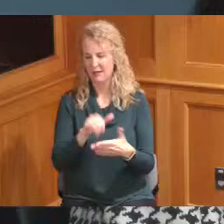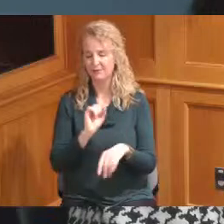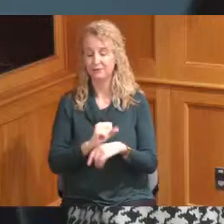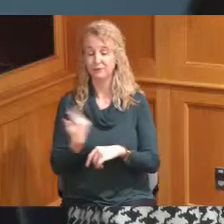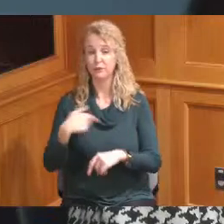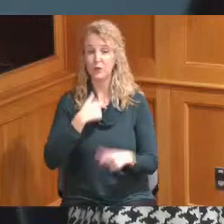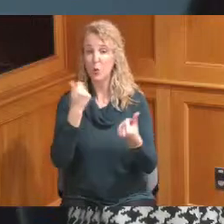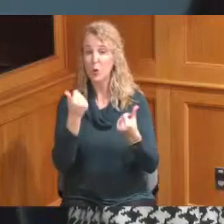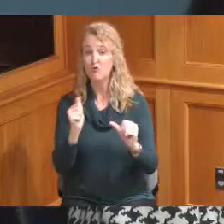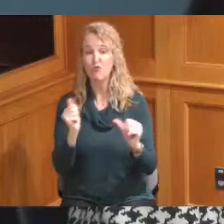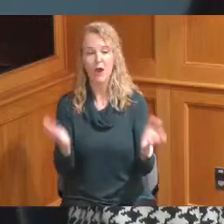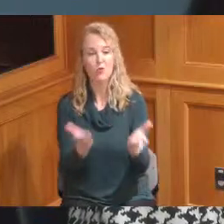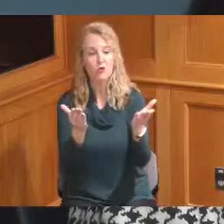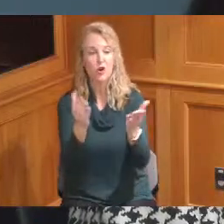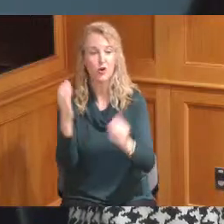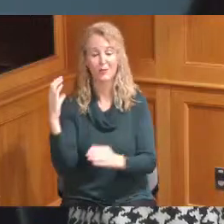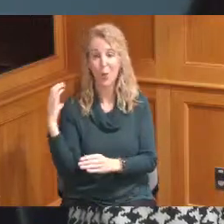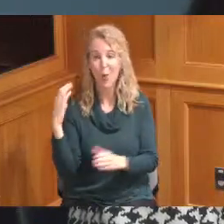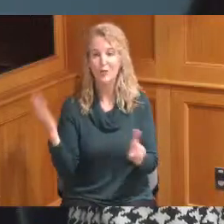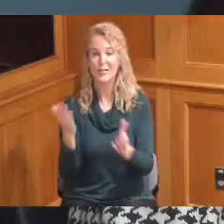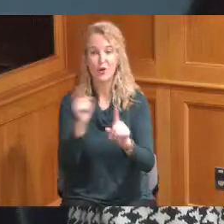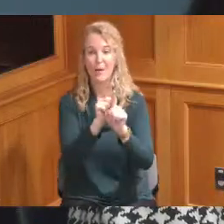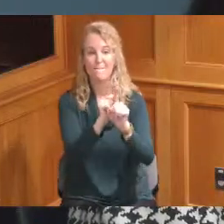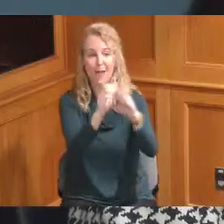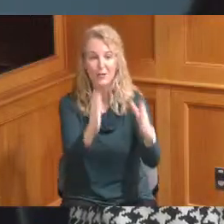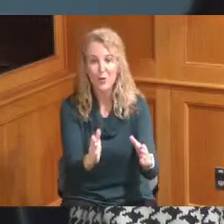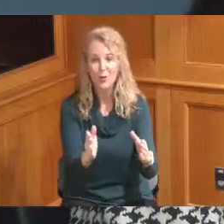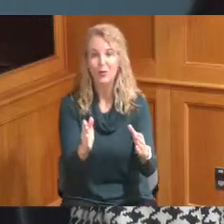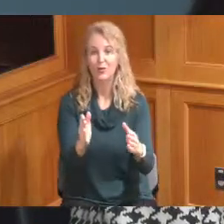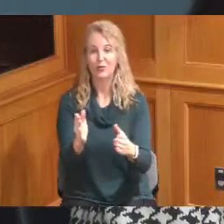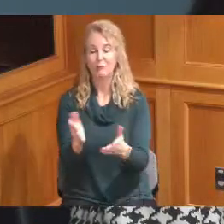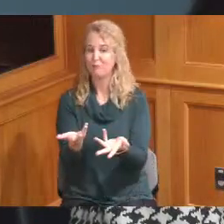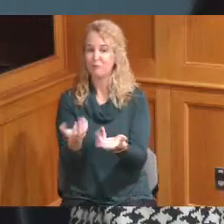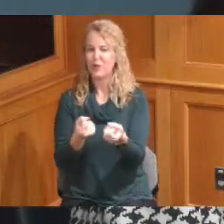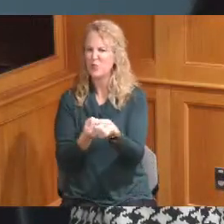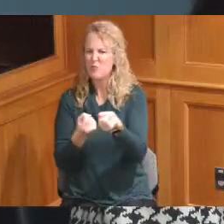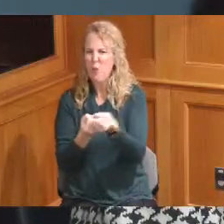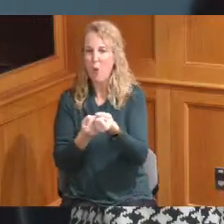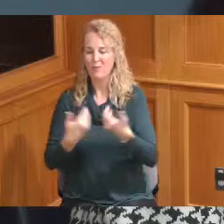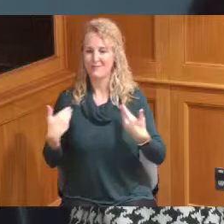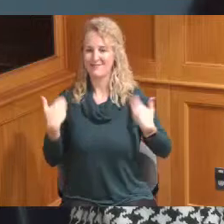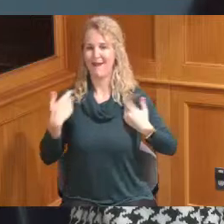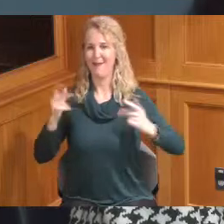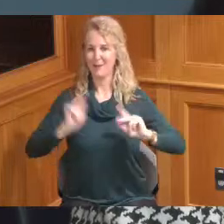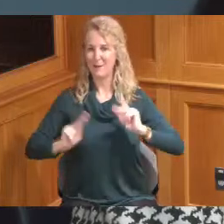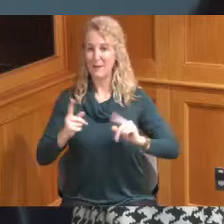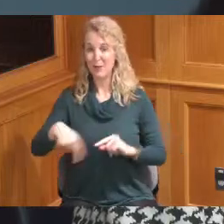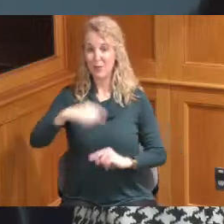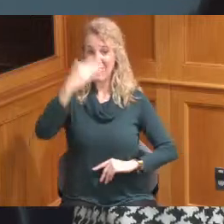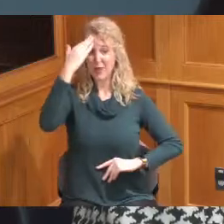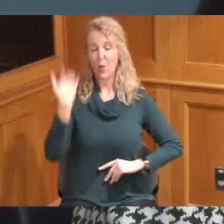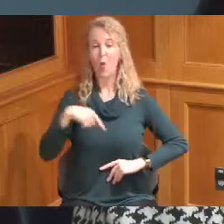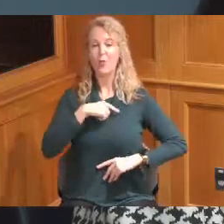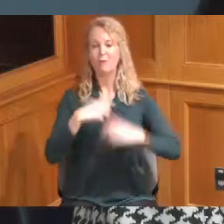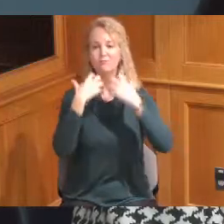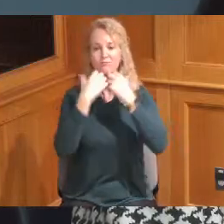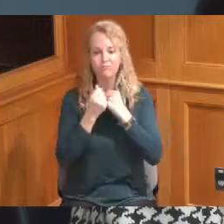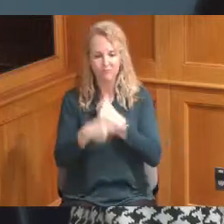promote the coaches and the mentors so they don't give up, and also promote the young people so they know that we care about